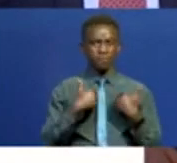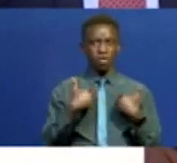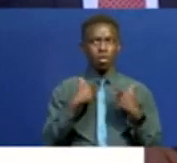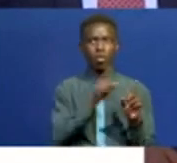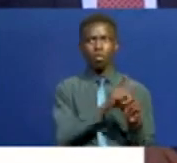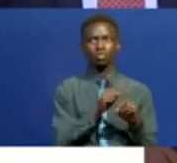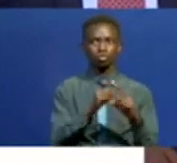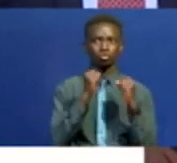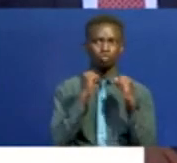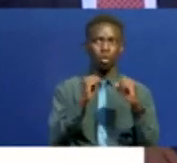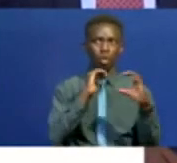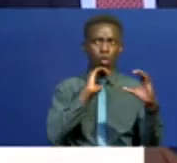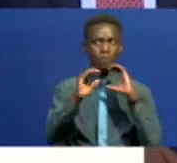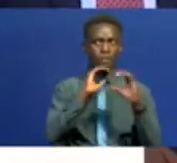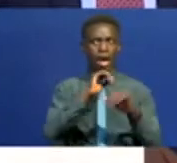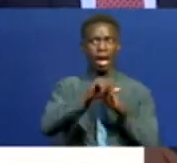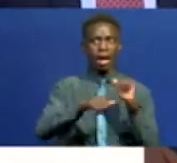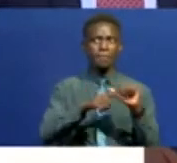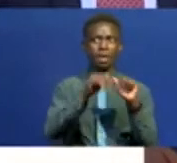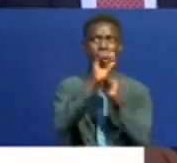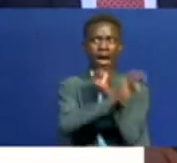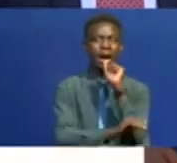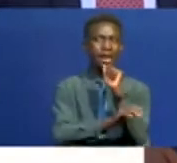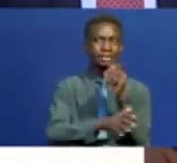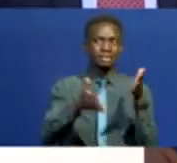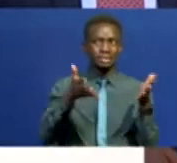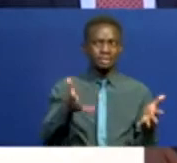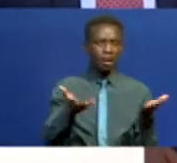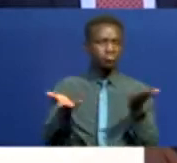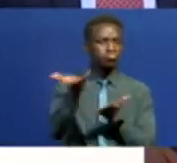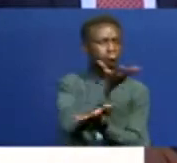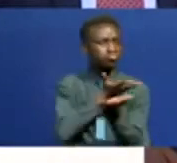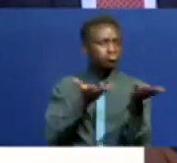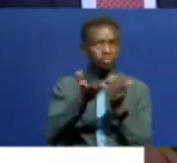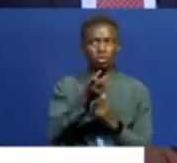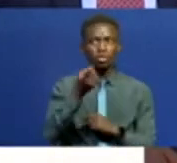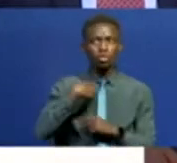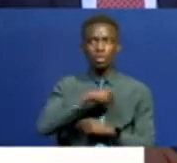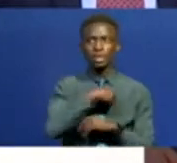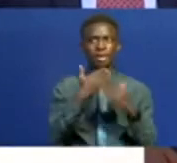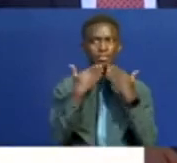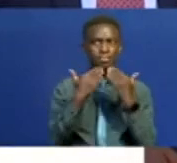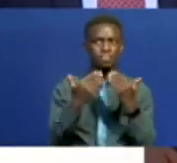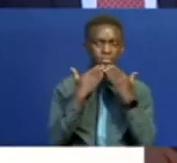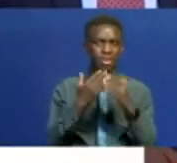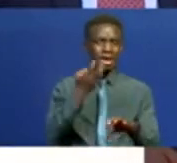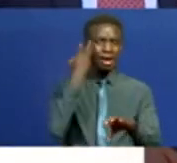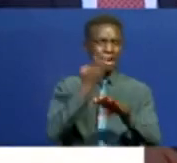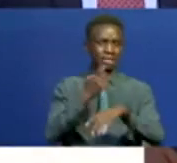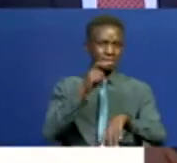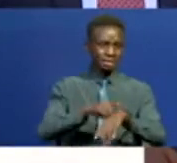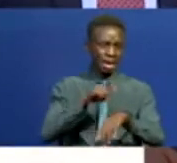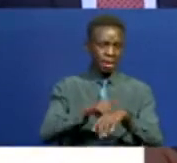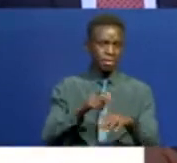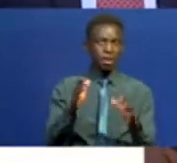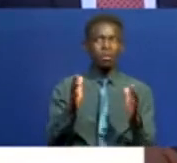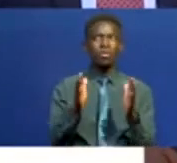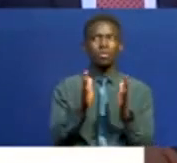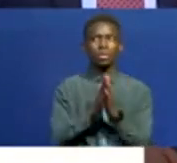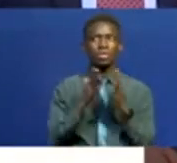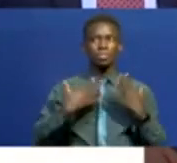on the country's current state of affairs and appreciated the difficult times that the people of